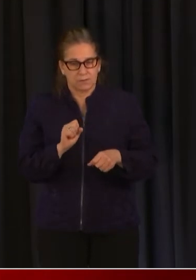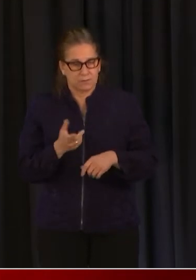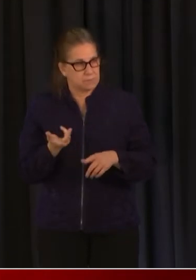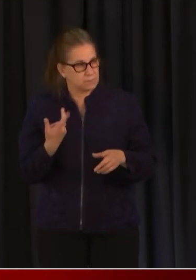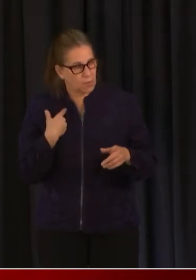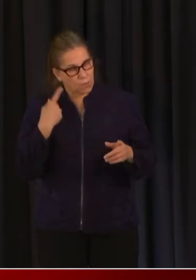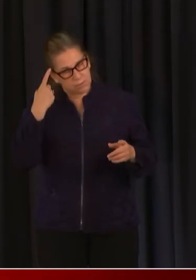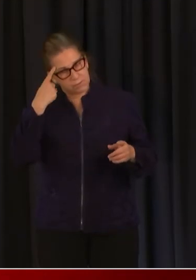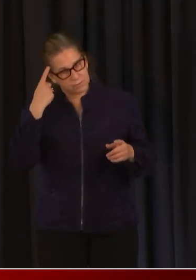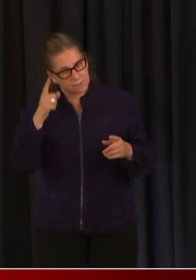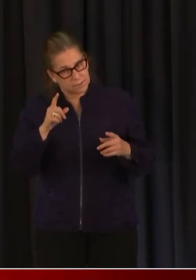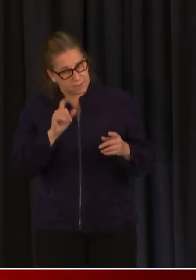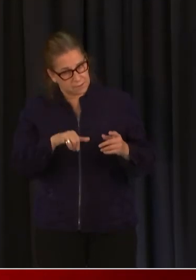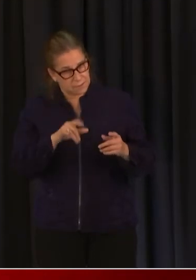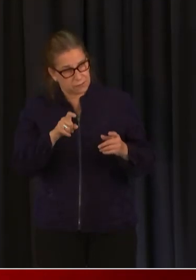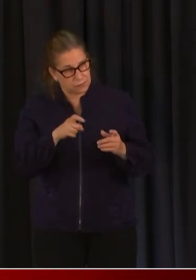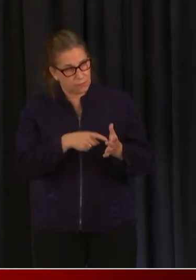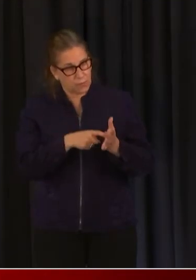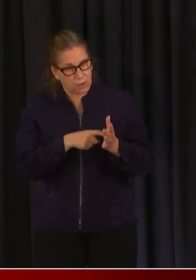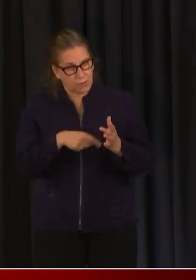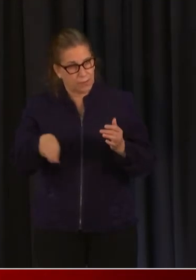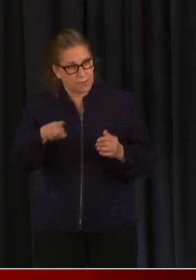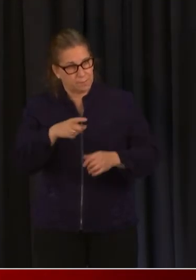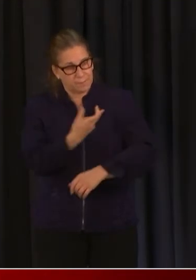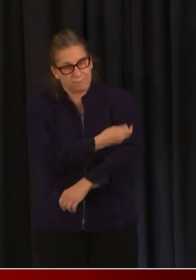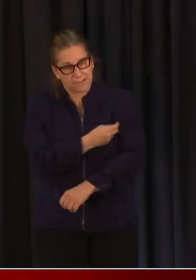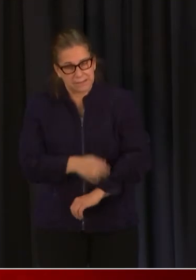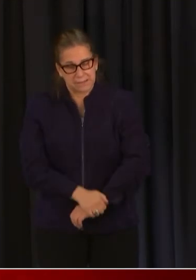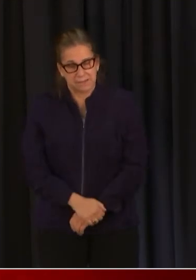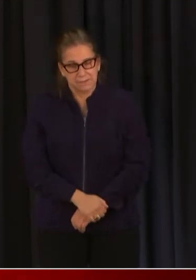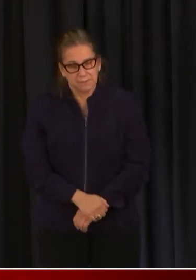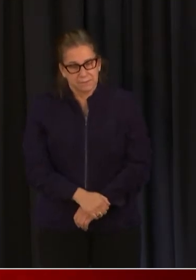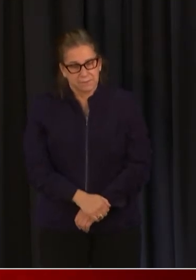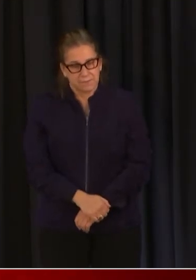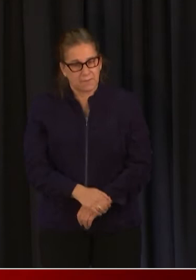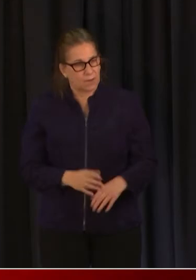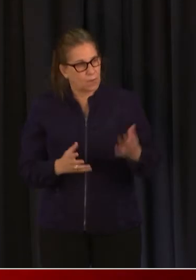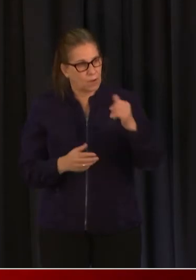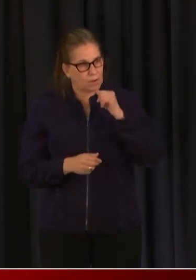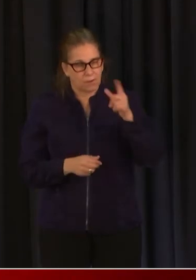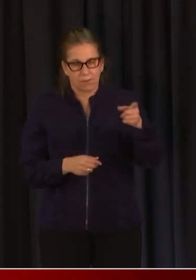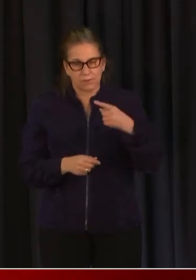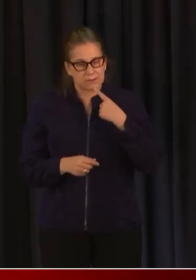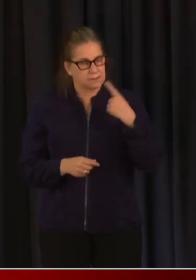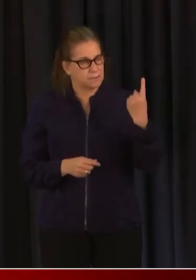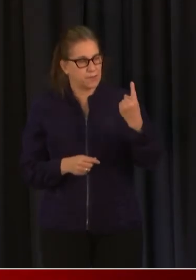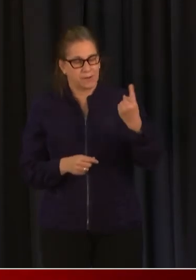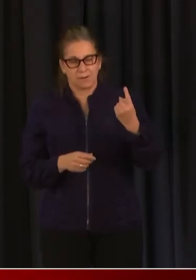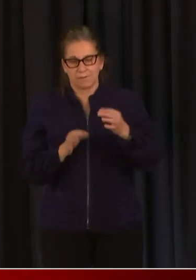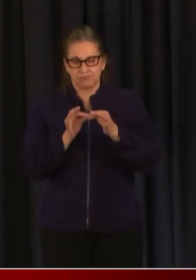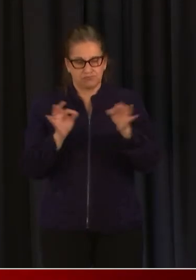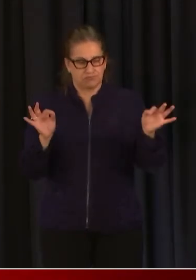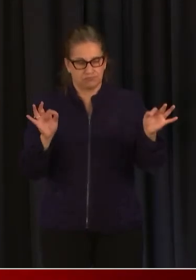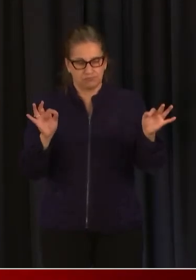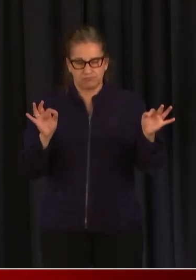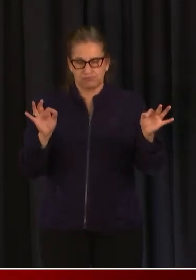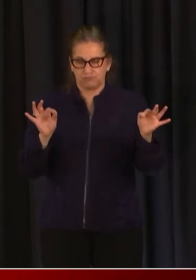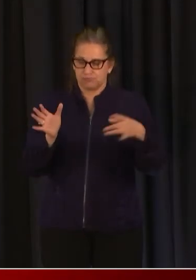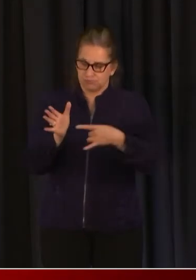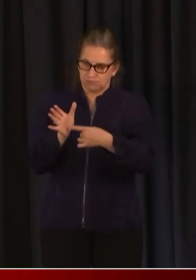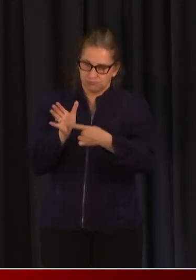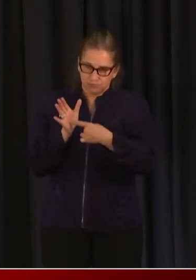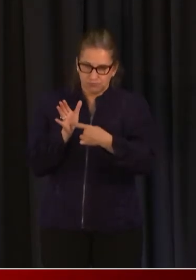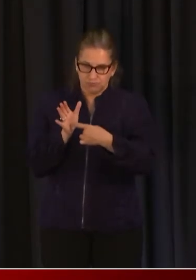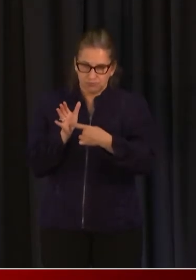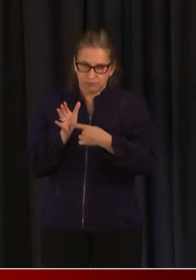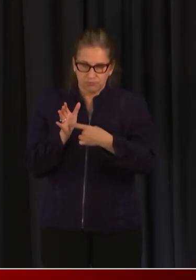wonder, do you think you'll ever? And what's keeping you from making up your mind on calls? I know there's one bar